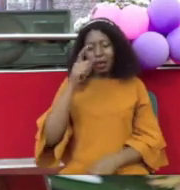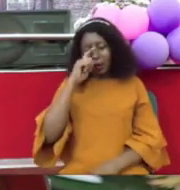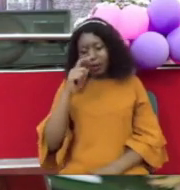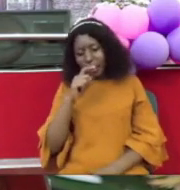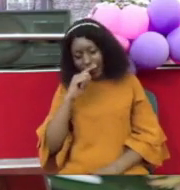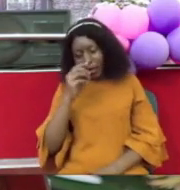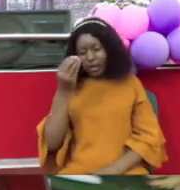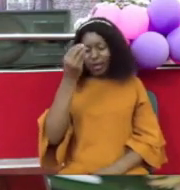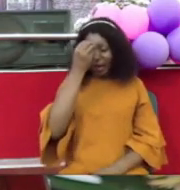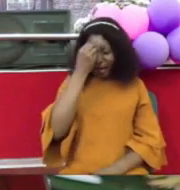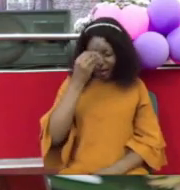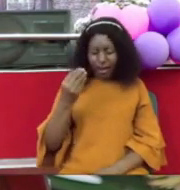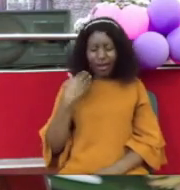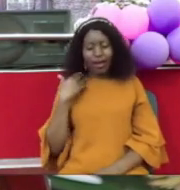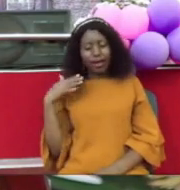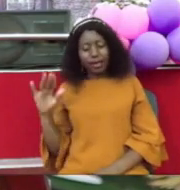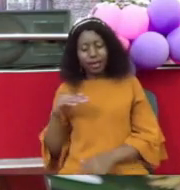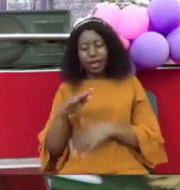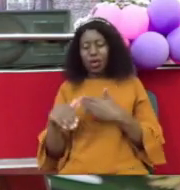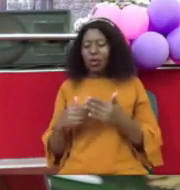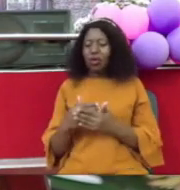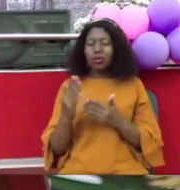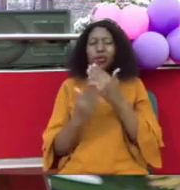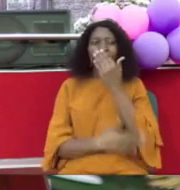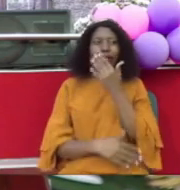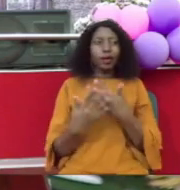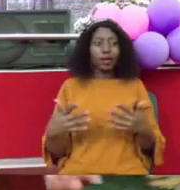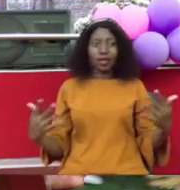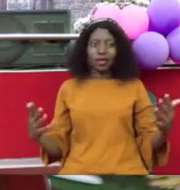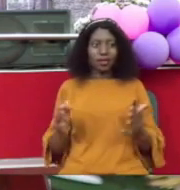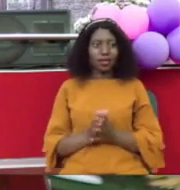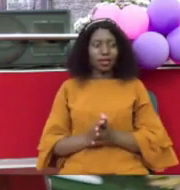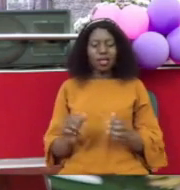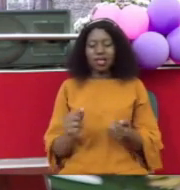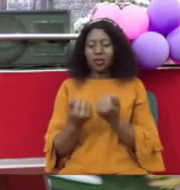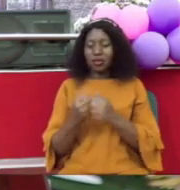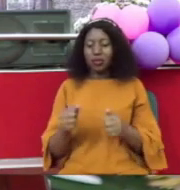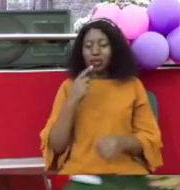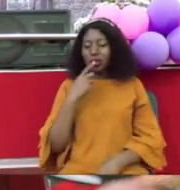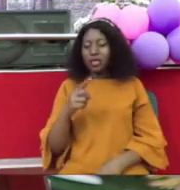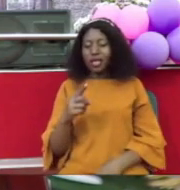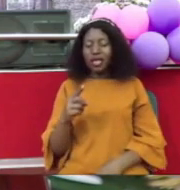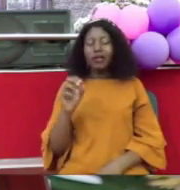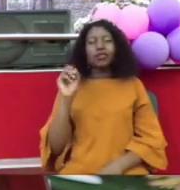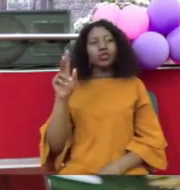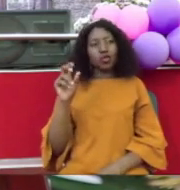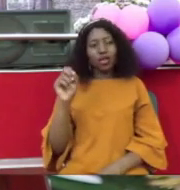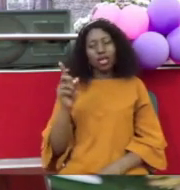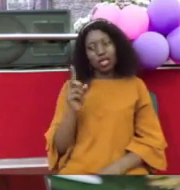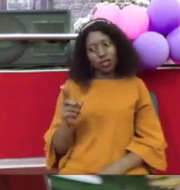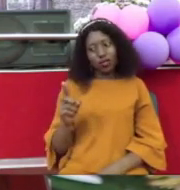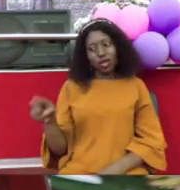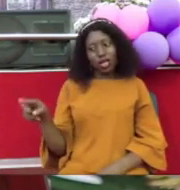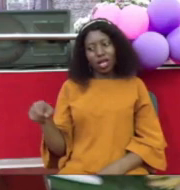know, hatred, all those things. You cannot say that, okay, you know, so and so did this, so I had to do